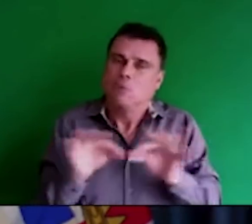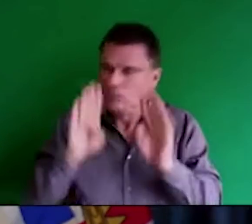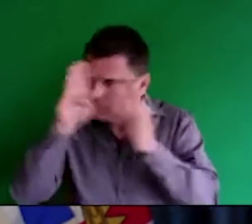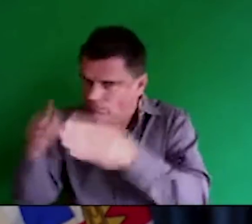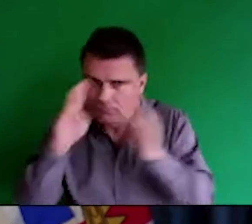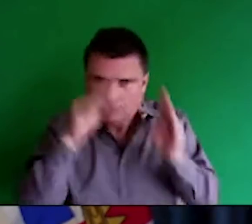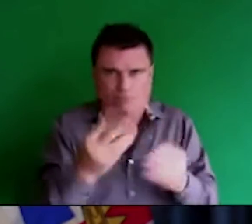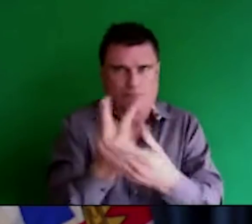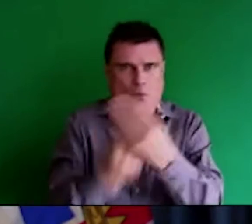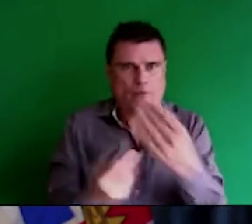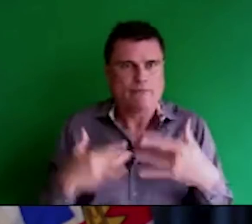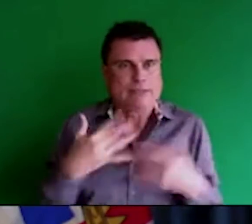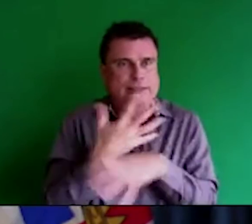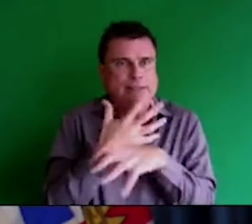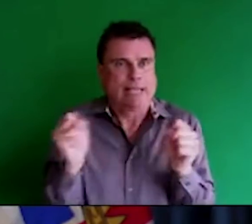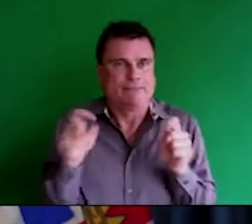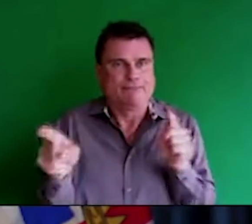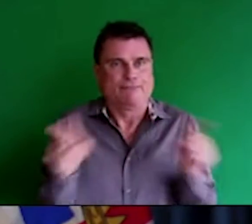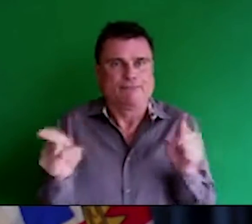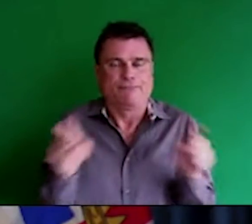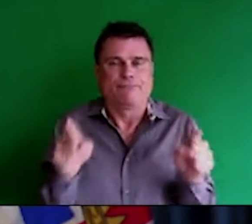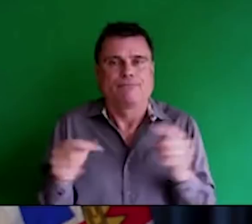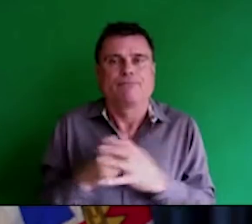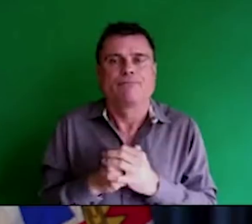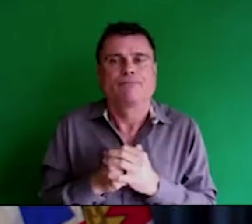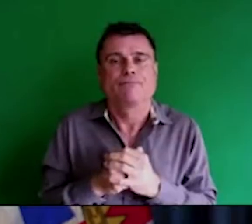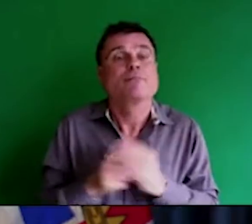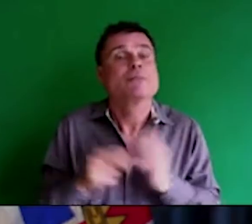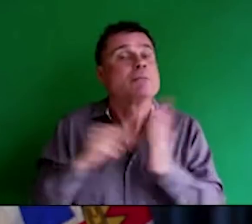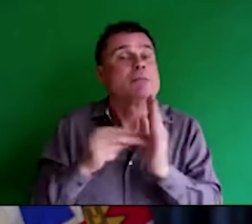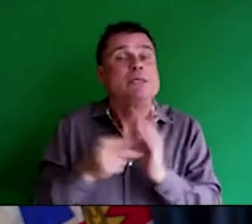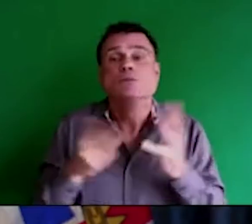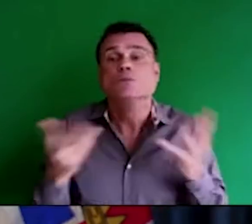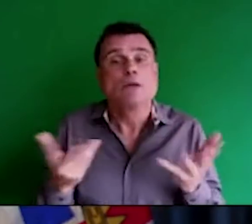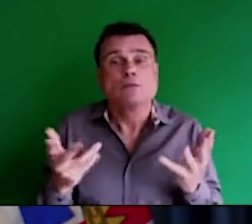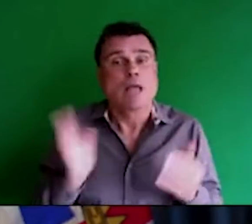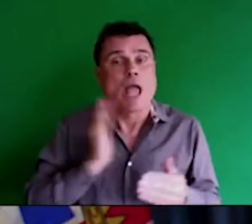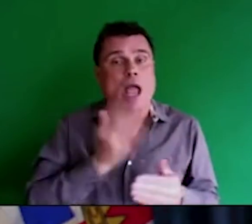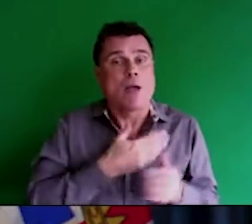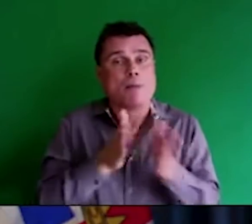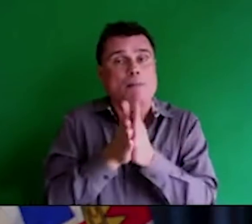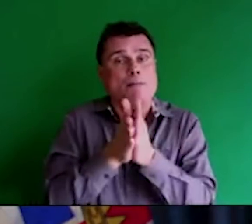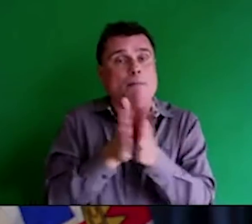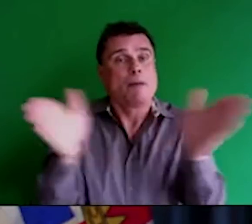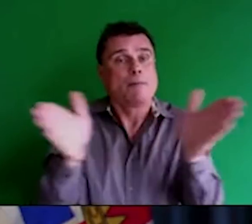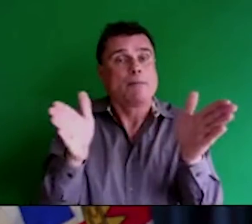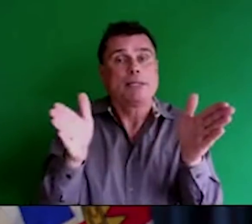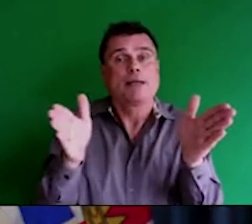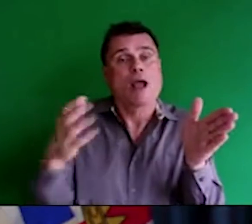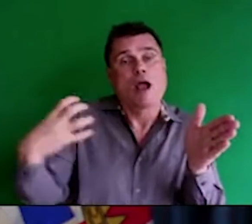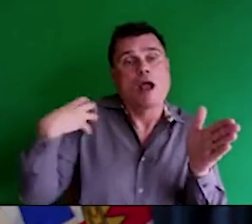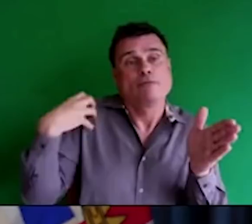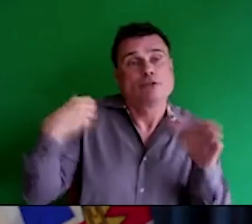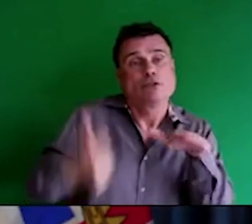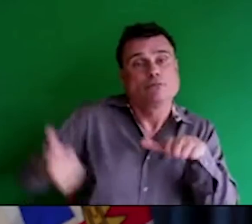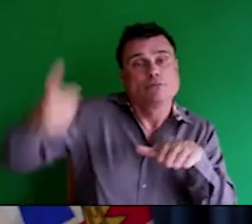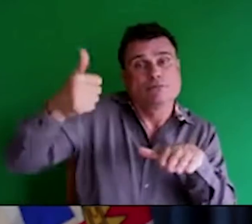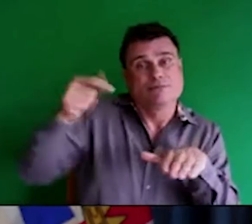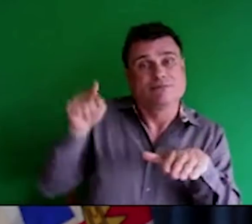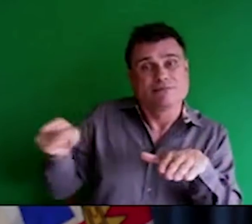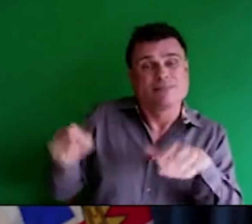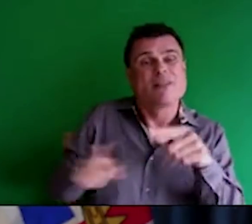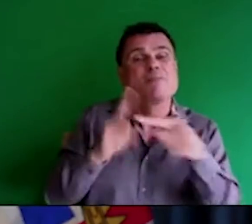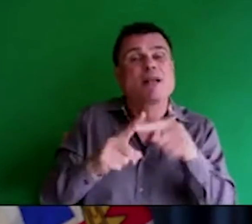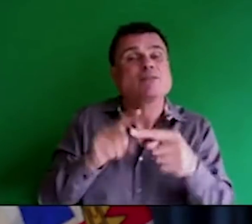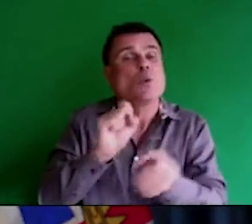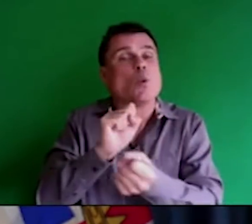with WorkSafe inspectors and other inspectors that are available to us, whether they be bylaw officers in communities or others. And that's